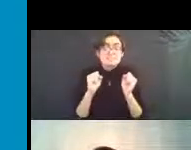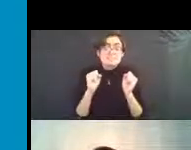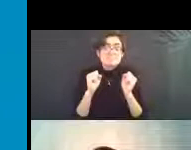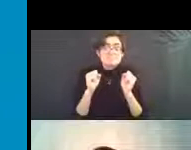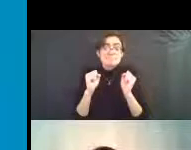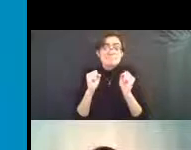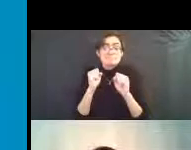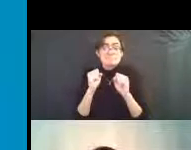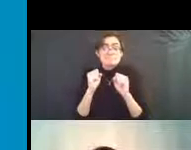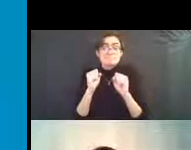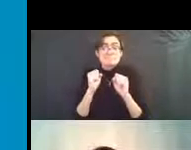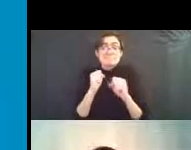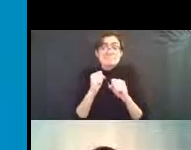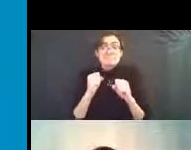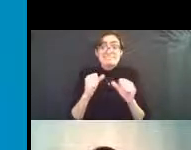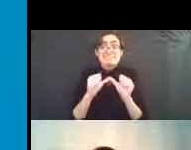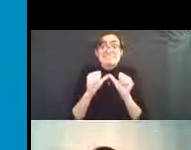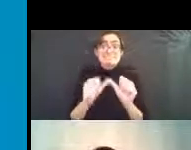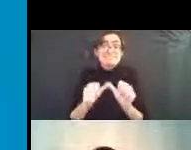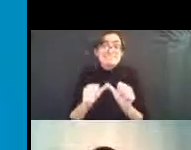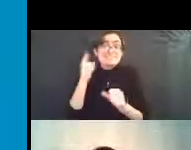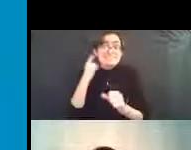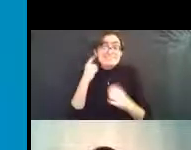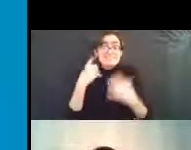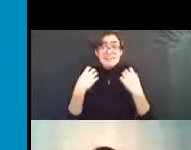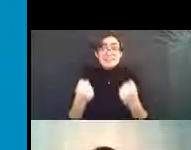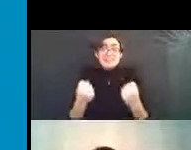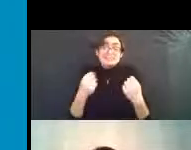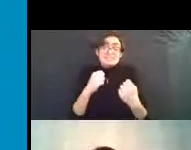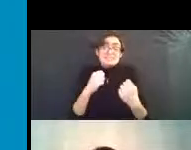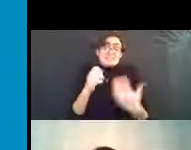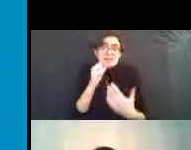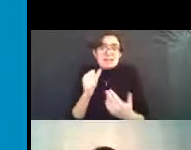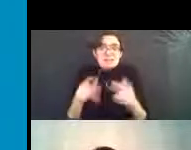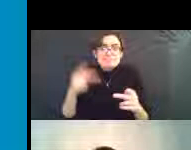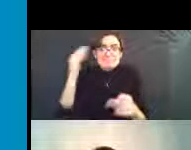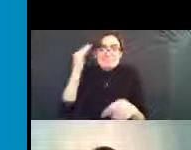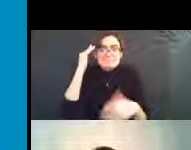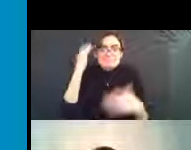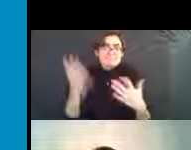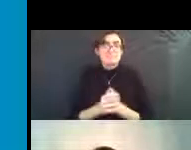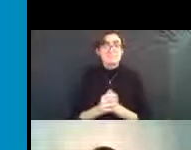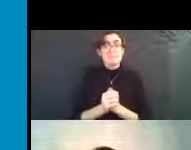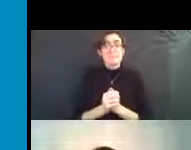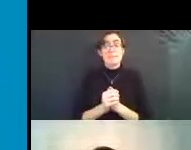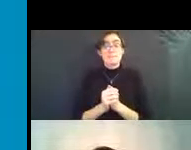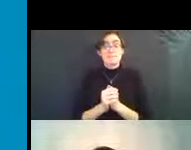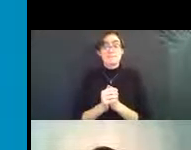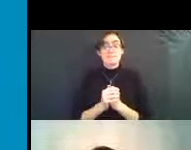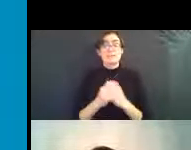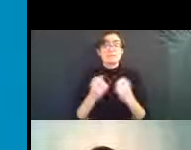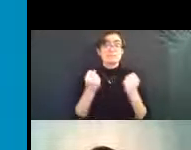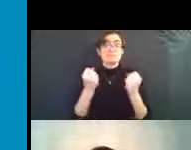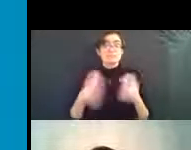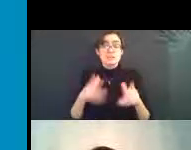there was, you know, a strong affirmation for promoting safe listening because many of the respondents had a severe